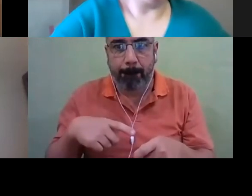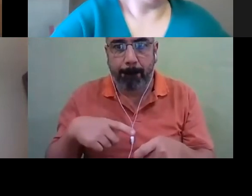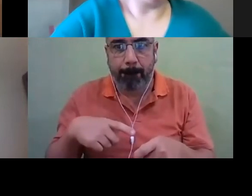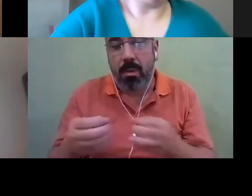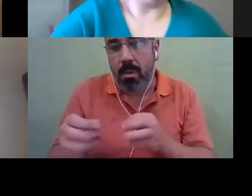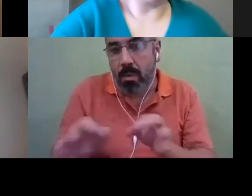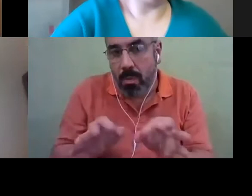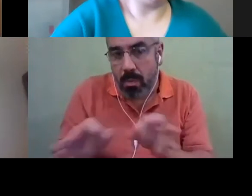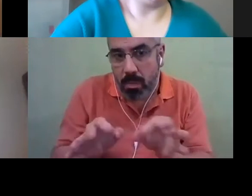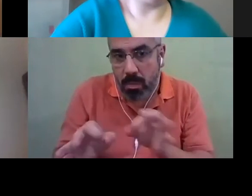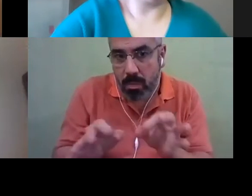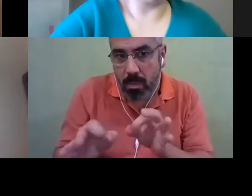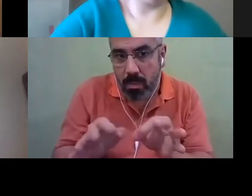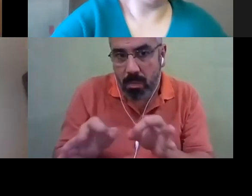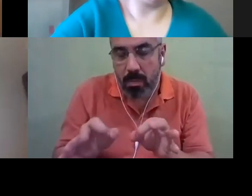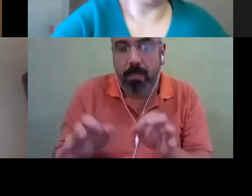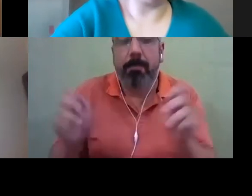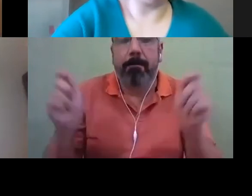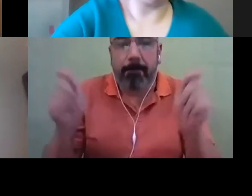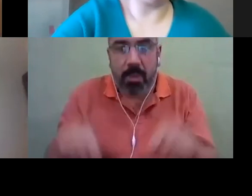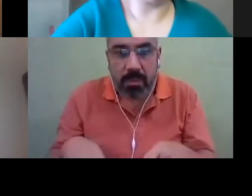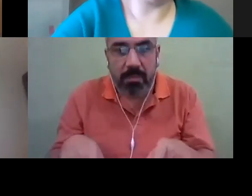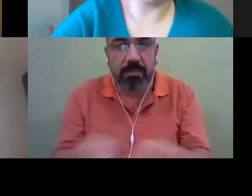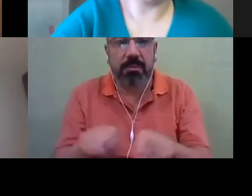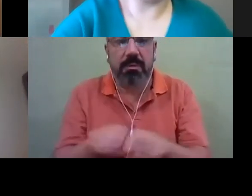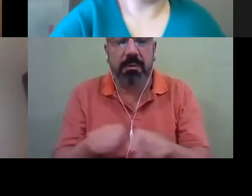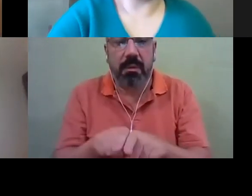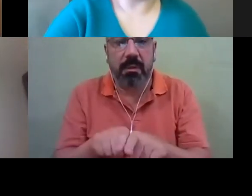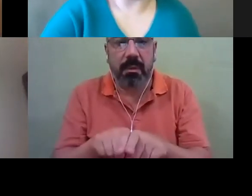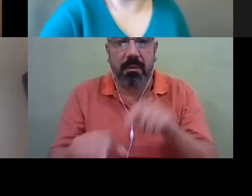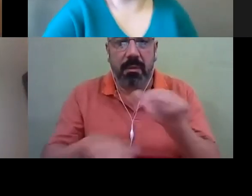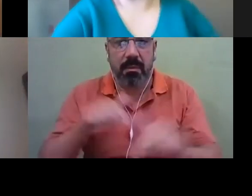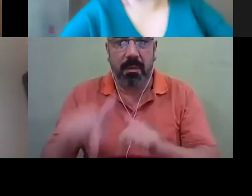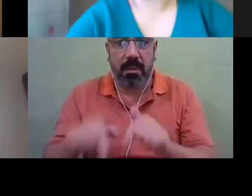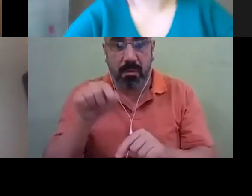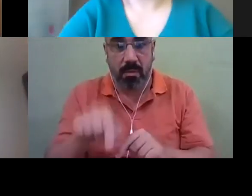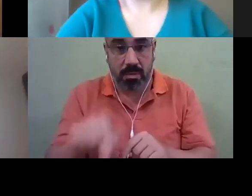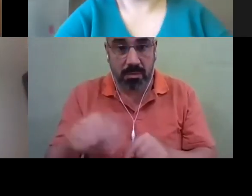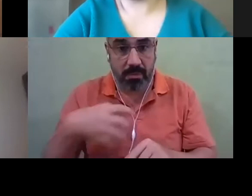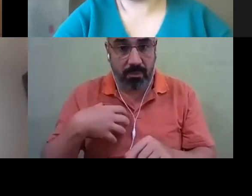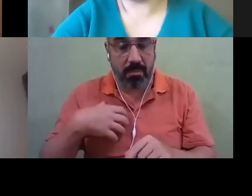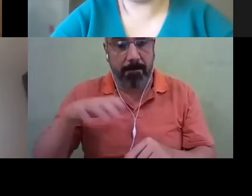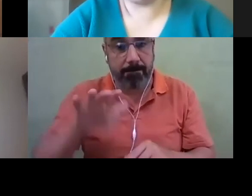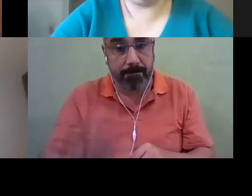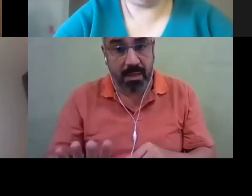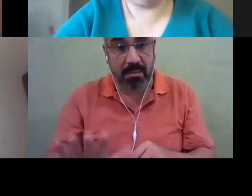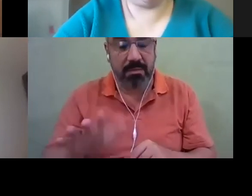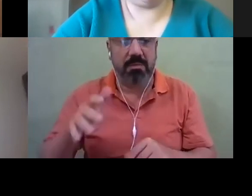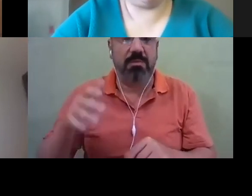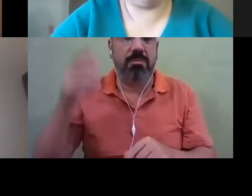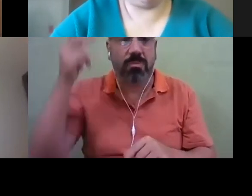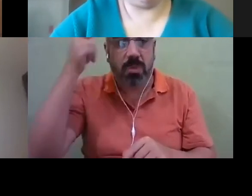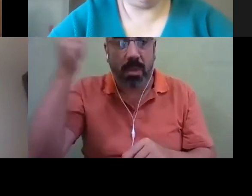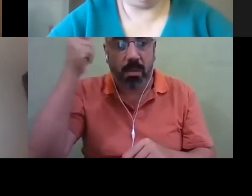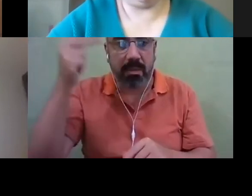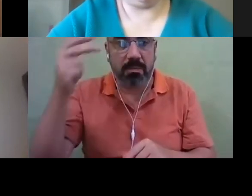money. We need better accommodation. We need to be treated like people as well, not as disabled, right? So